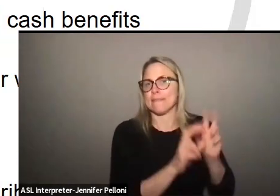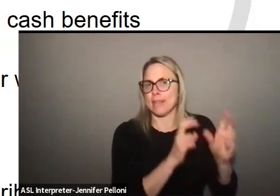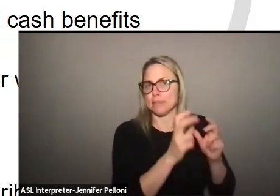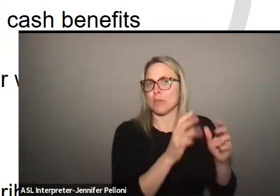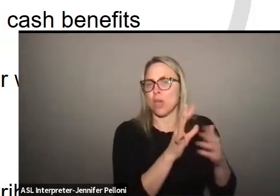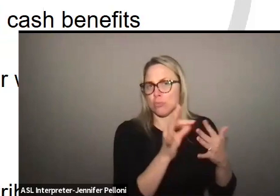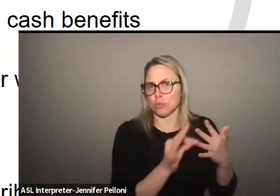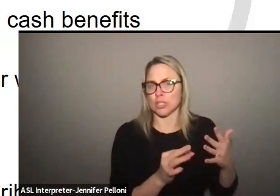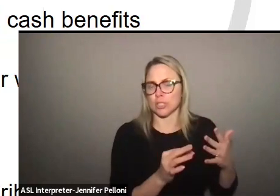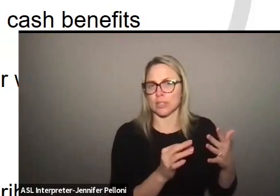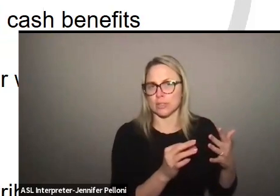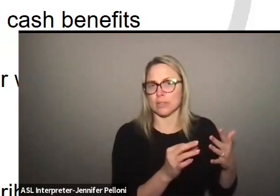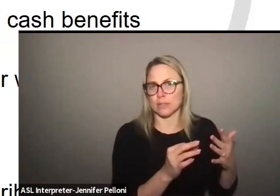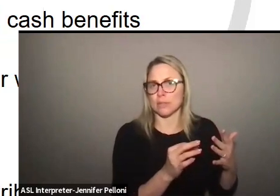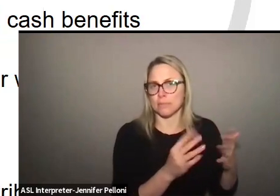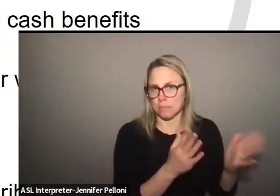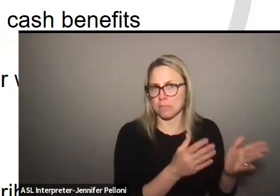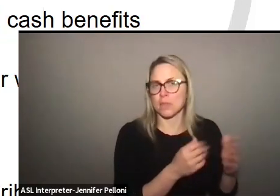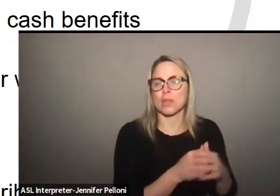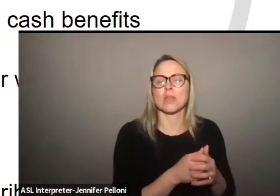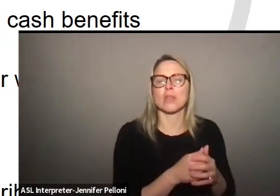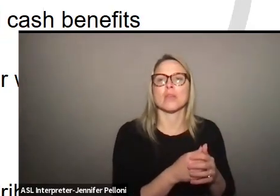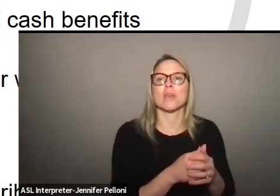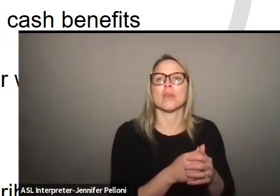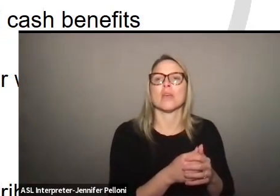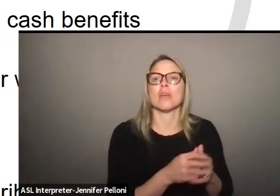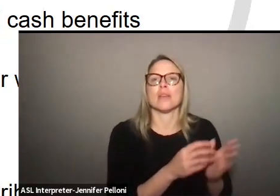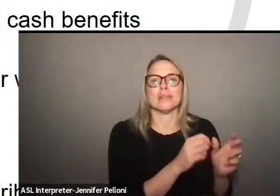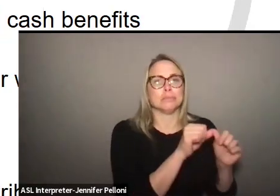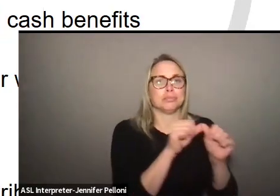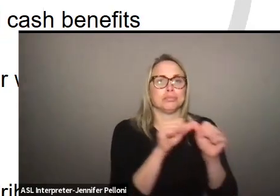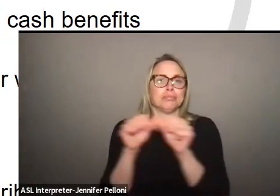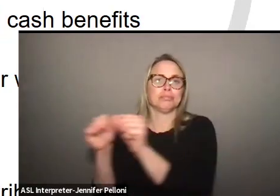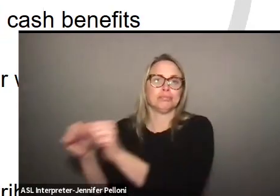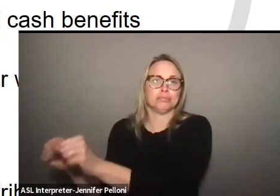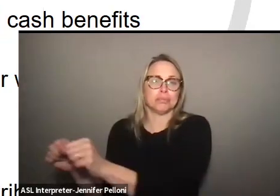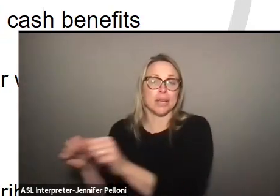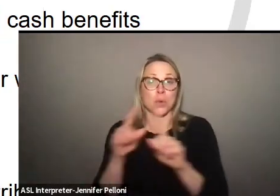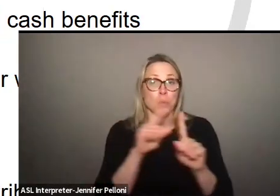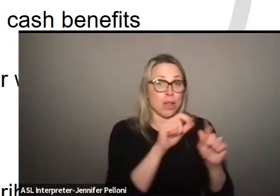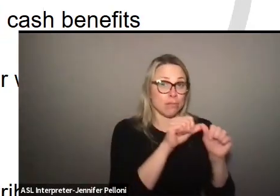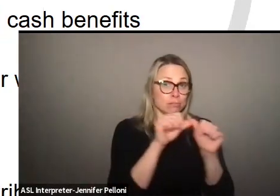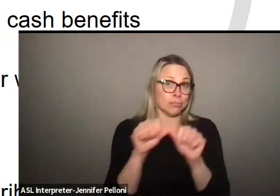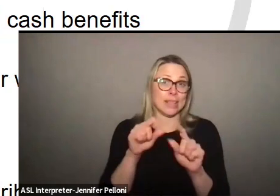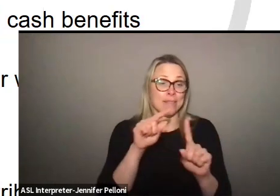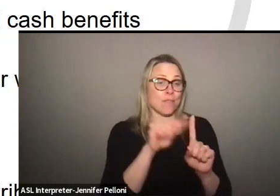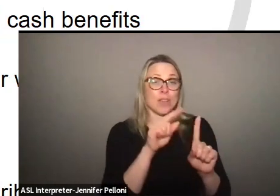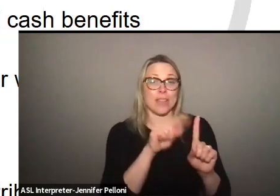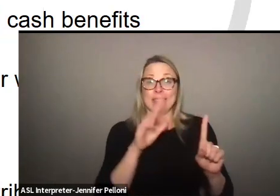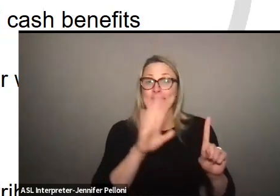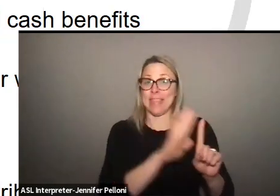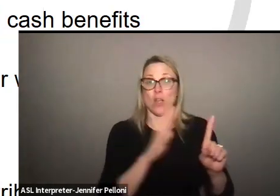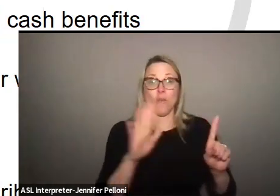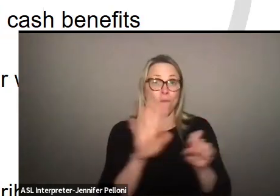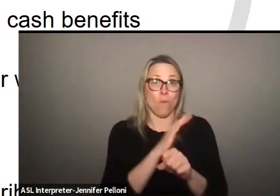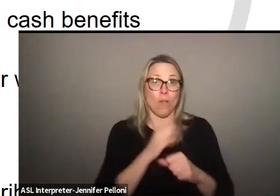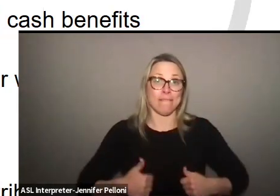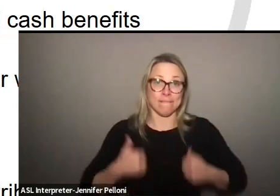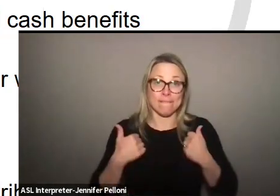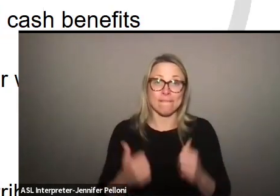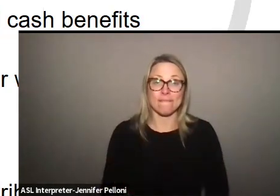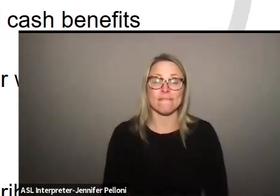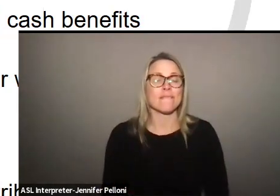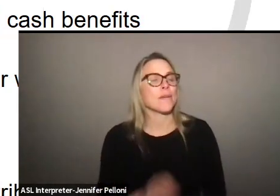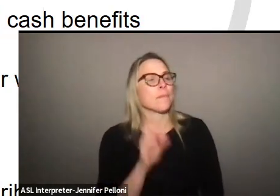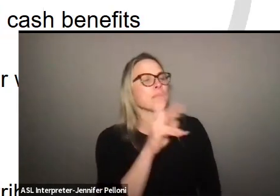for them. So, it is there as long as the person is alive.